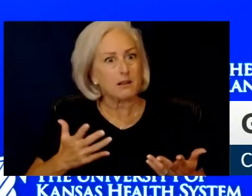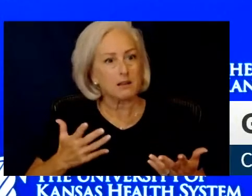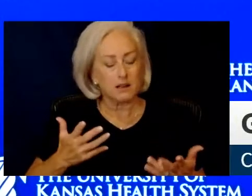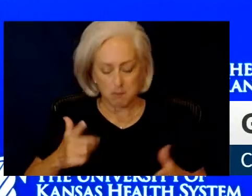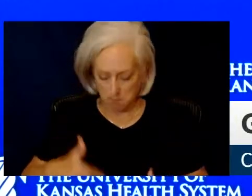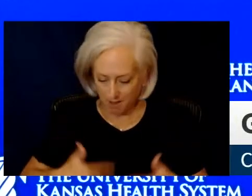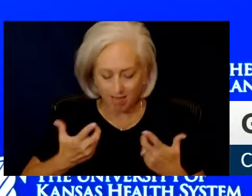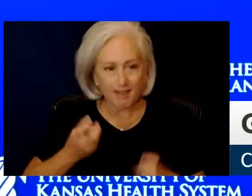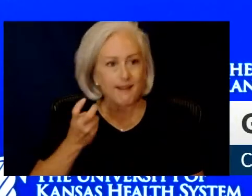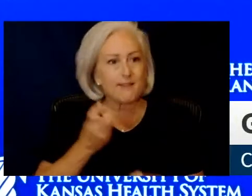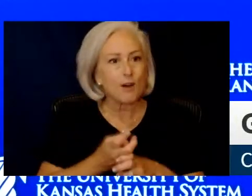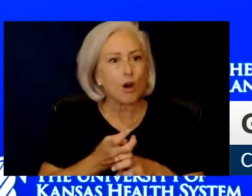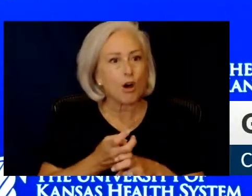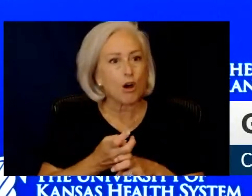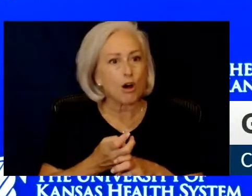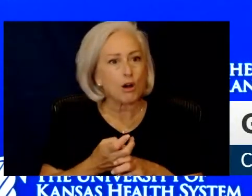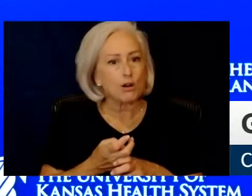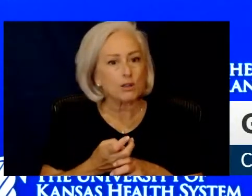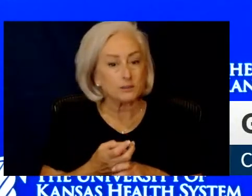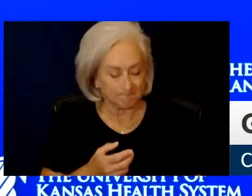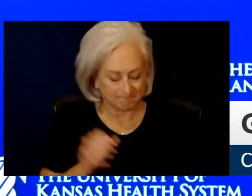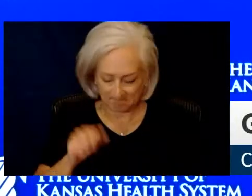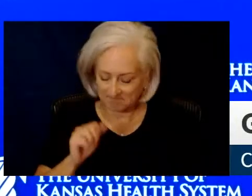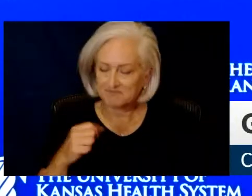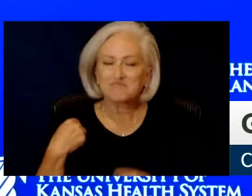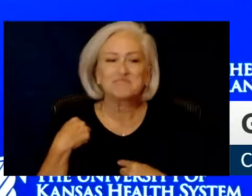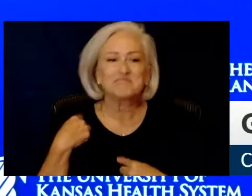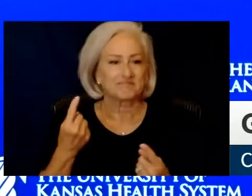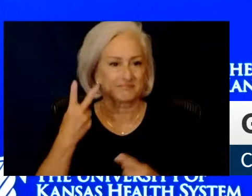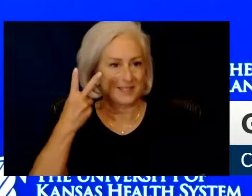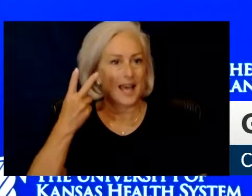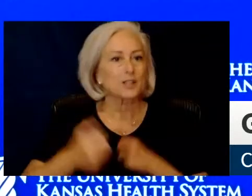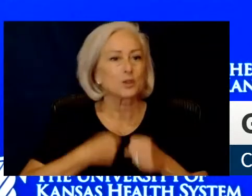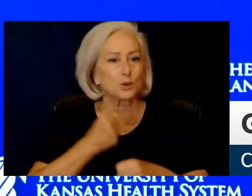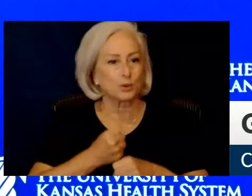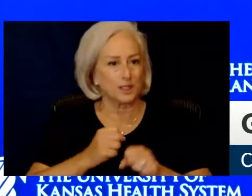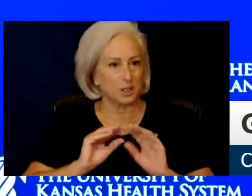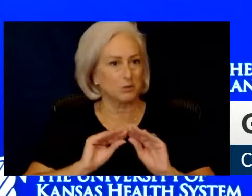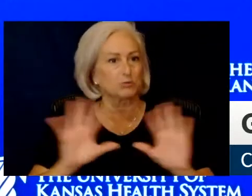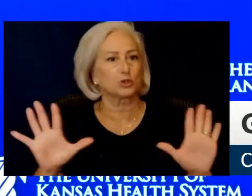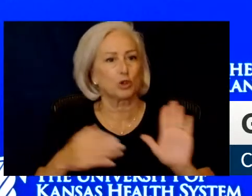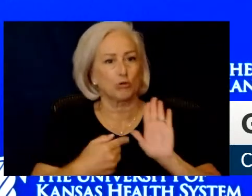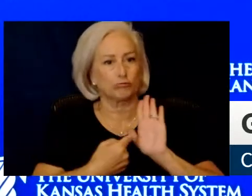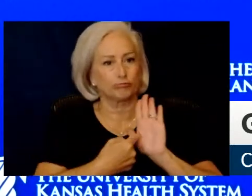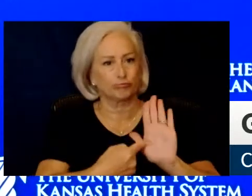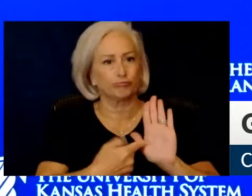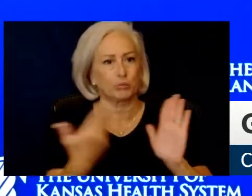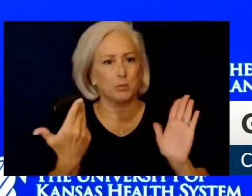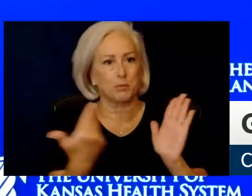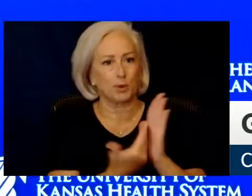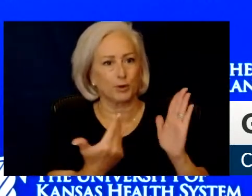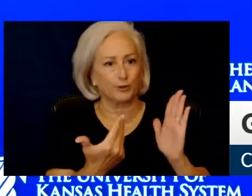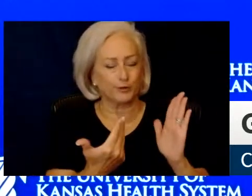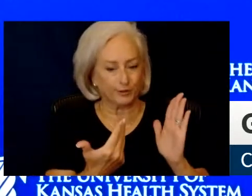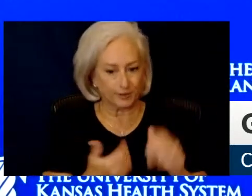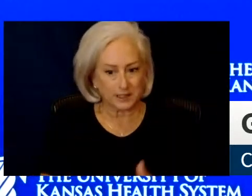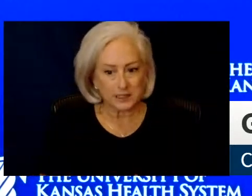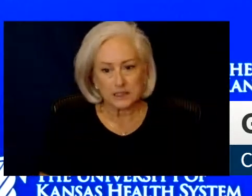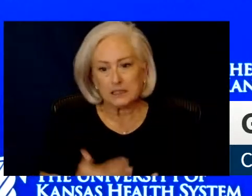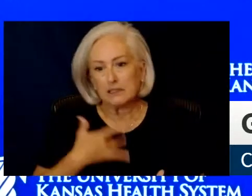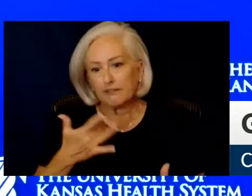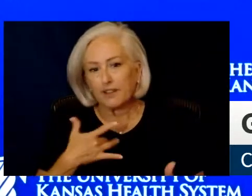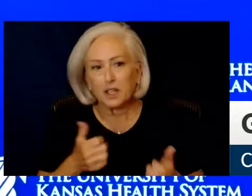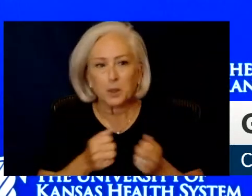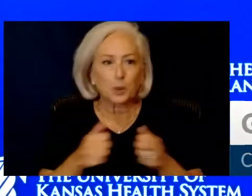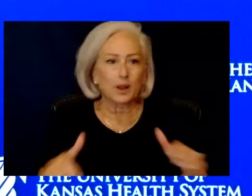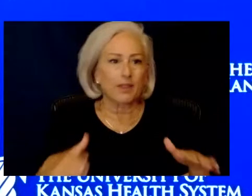of that. But yeah, it's feeling down, feeling blue, feeling like you can't handle it, feeling helpless, hopeless. These are not